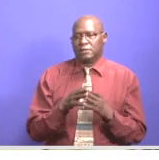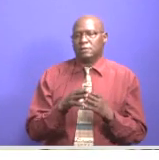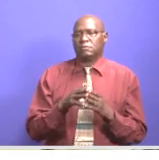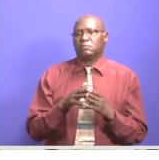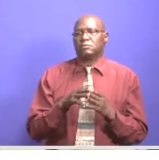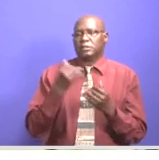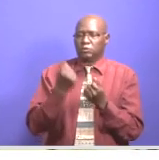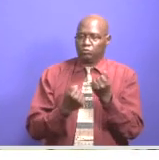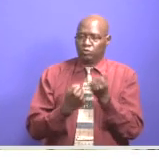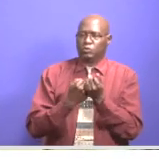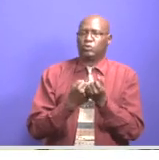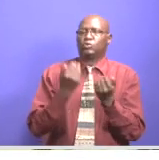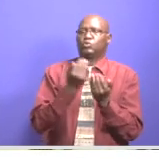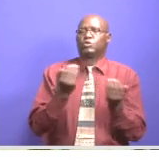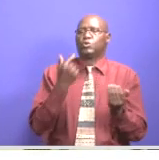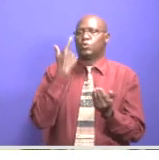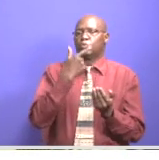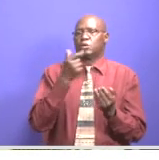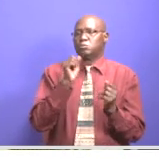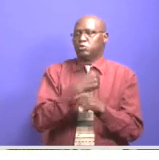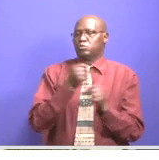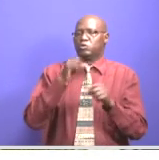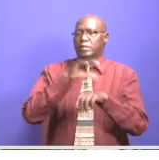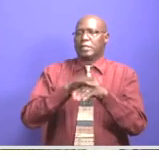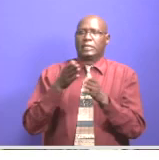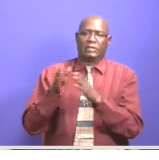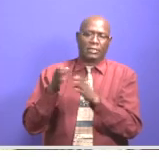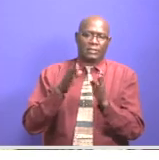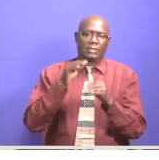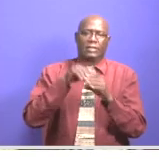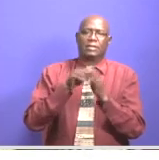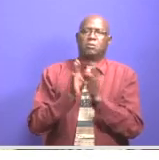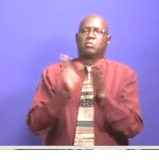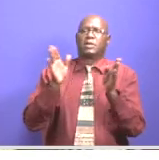supplementing those children who are not able to get a chance in public secondary schools.